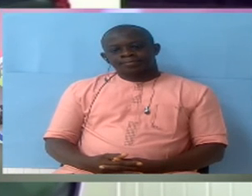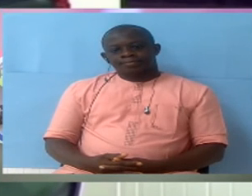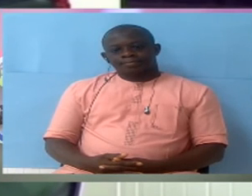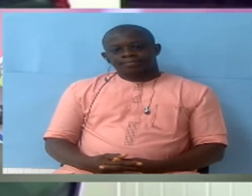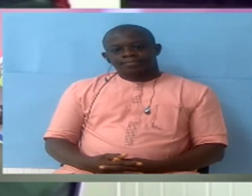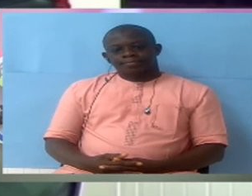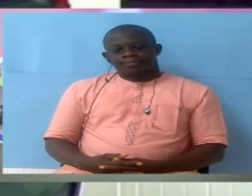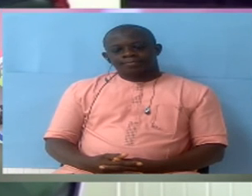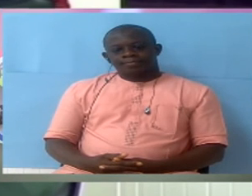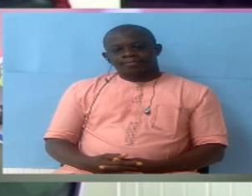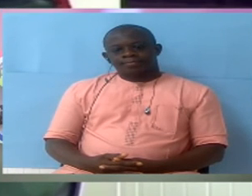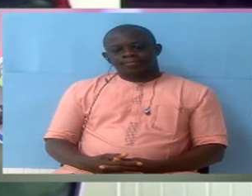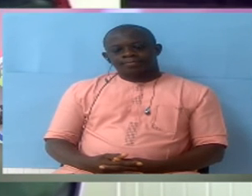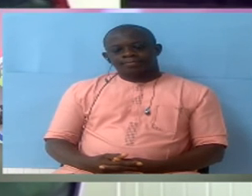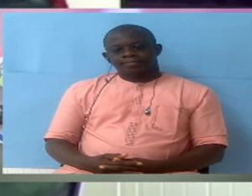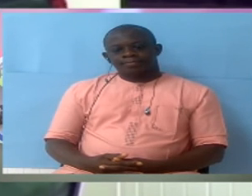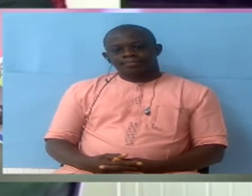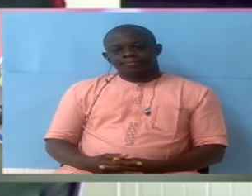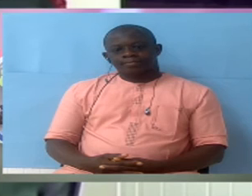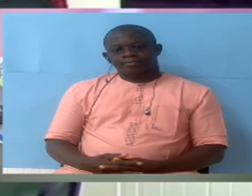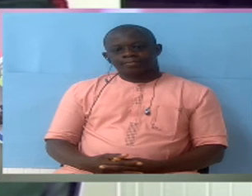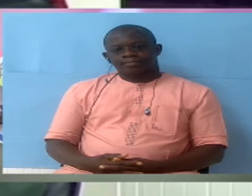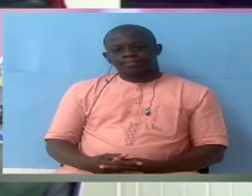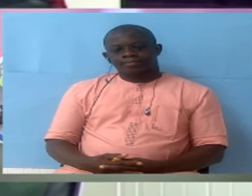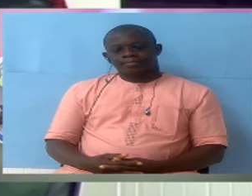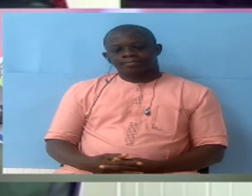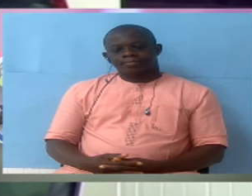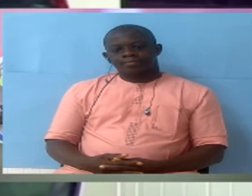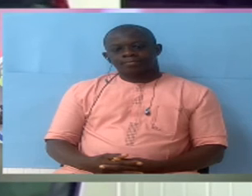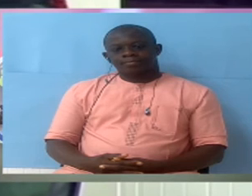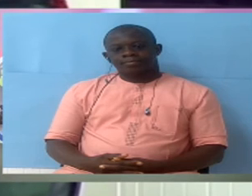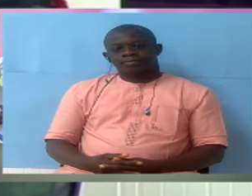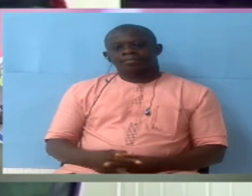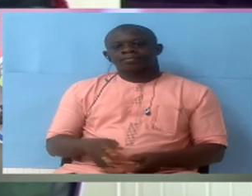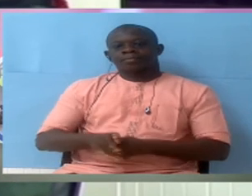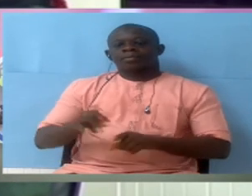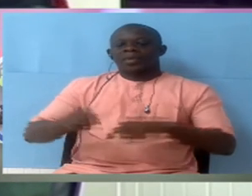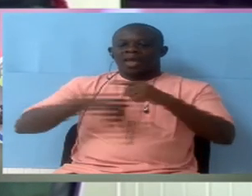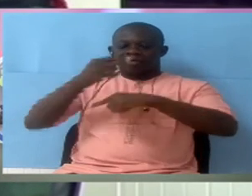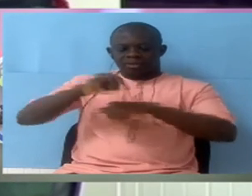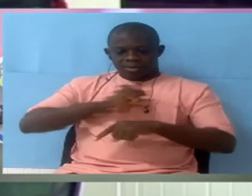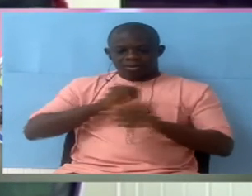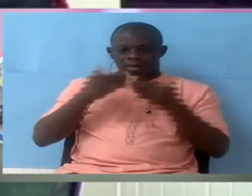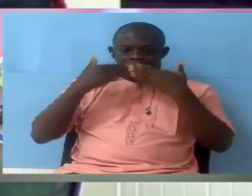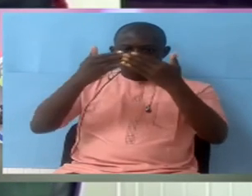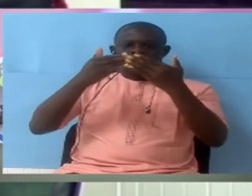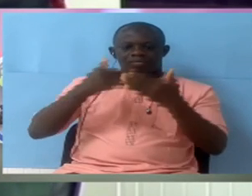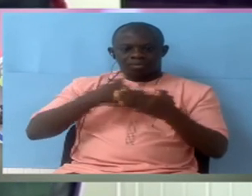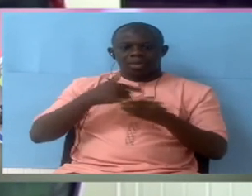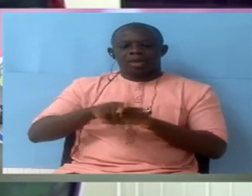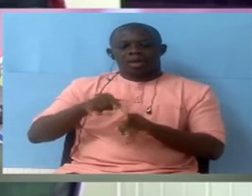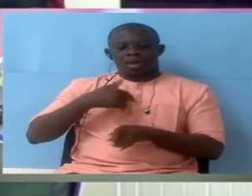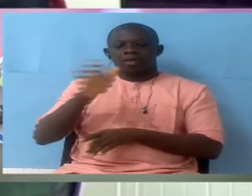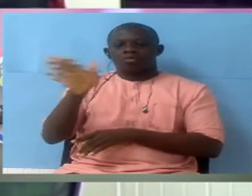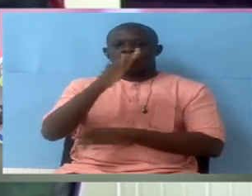he told me that I went to the deputy CDS yesterday. Ci la ma dal di wax né dem na ci ki nga xamné mo topa